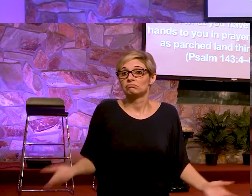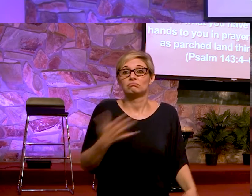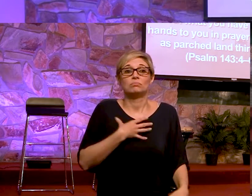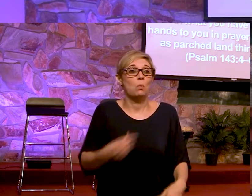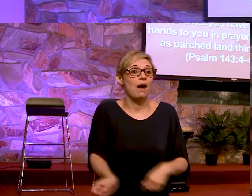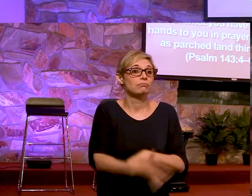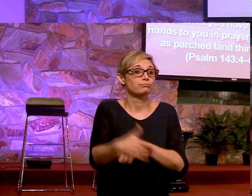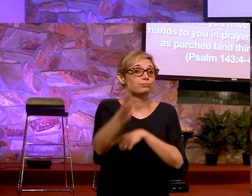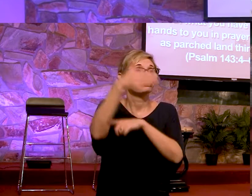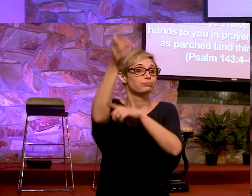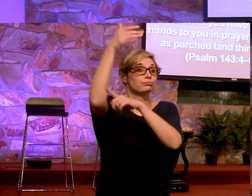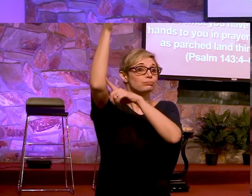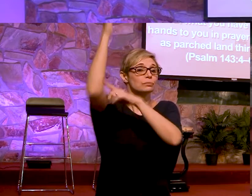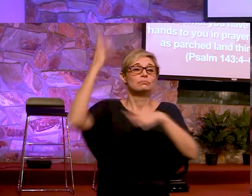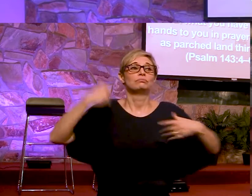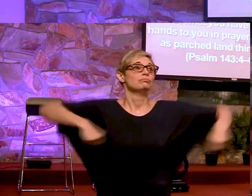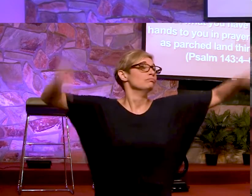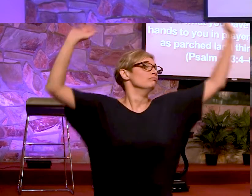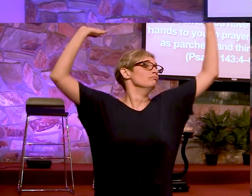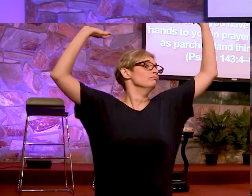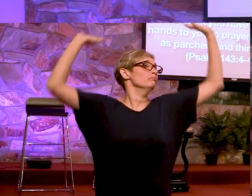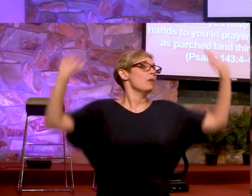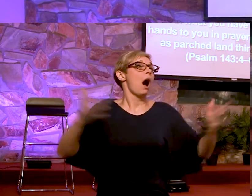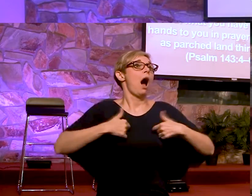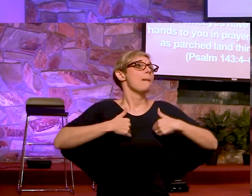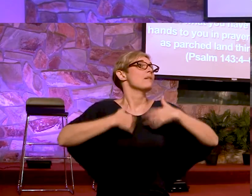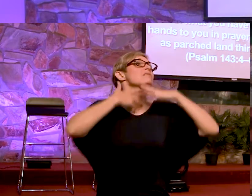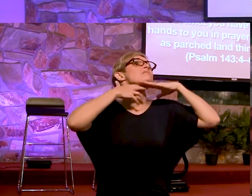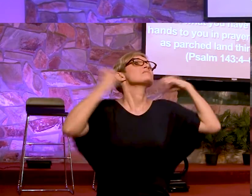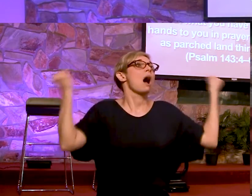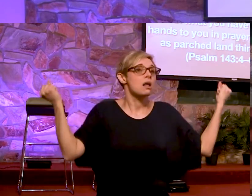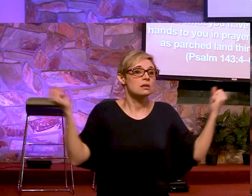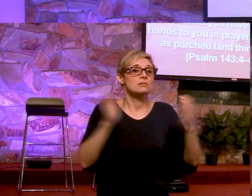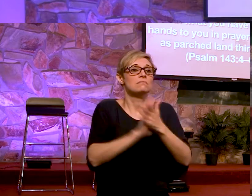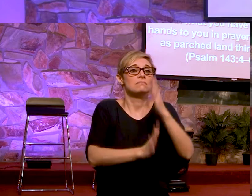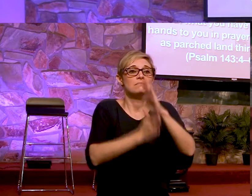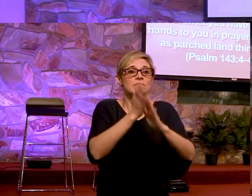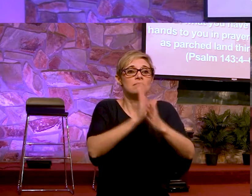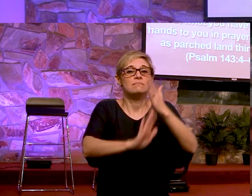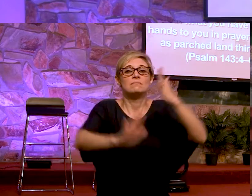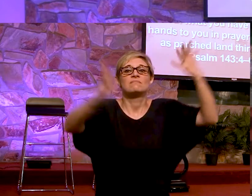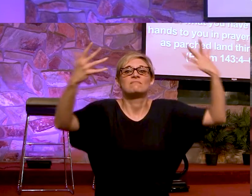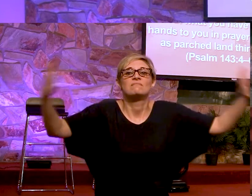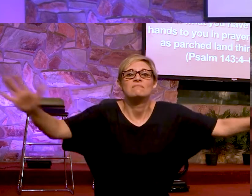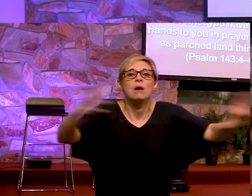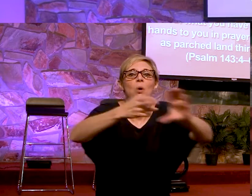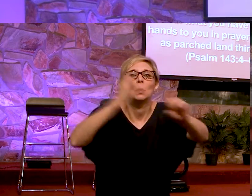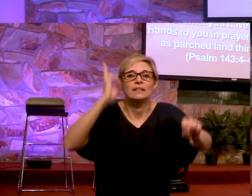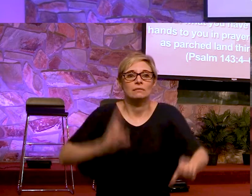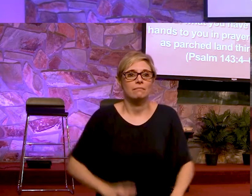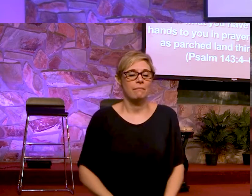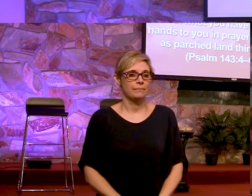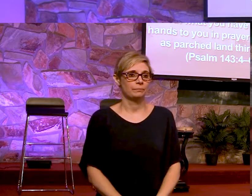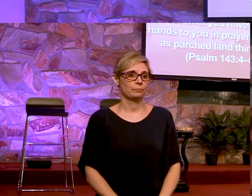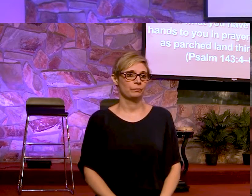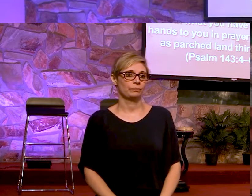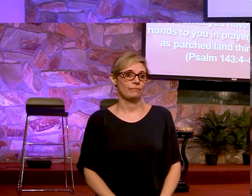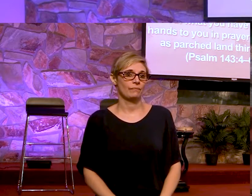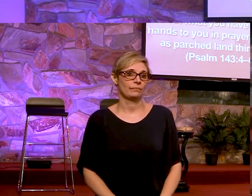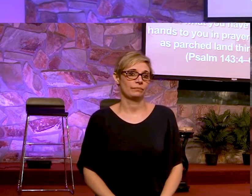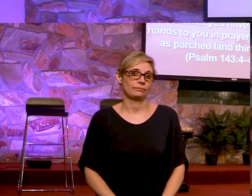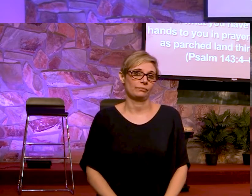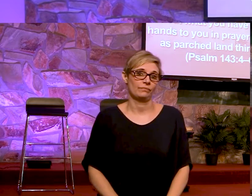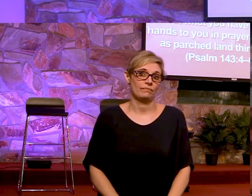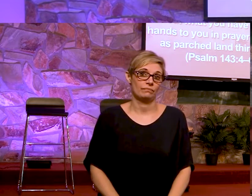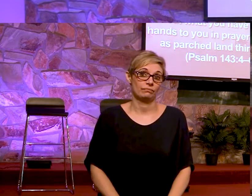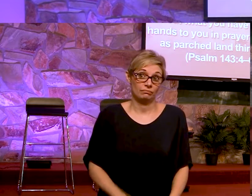wants you to throw up your arms, throw up your hands and say, that's it, I quit.